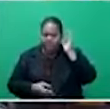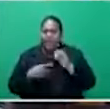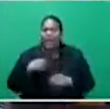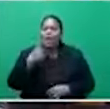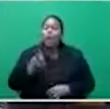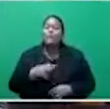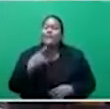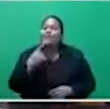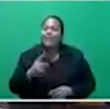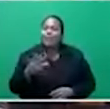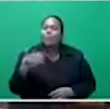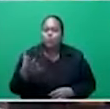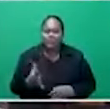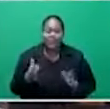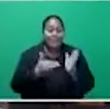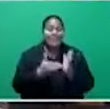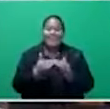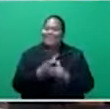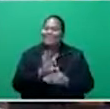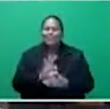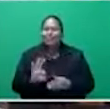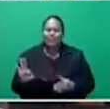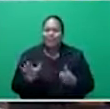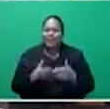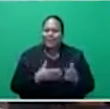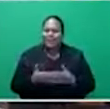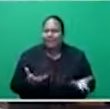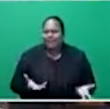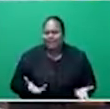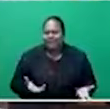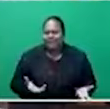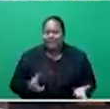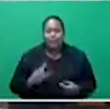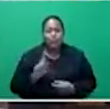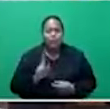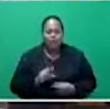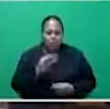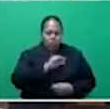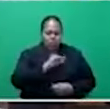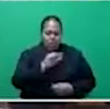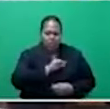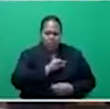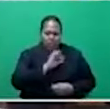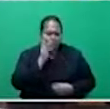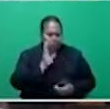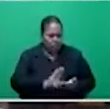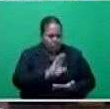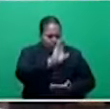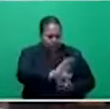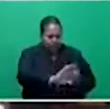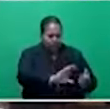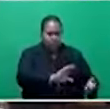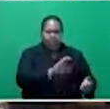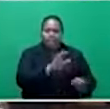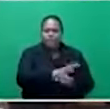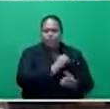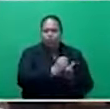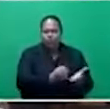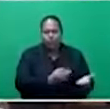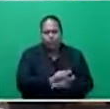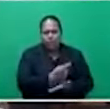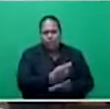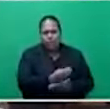Size does not matter. The size of the budget allocation does not matter. It's the quality of it. Mr. Speaker, sir. Mr. Speaker, sir,